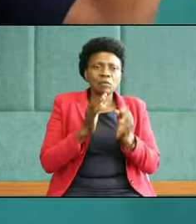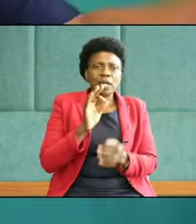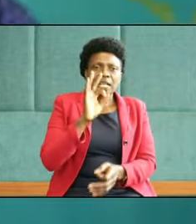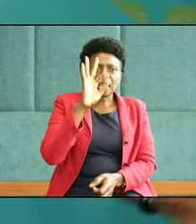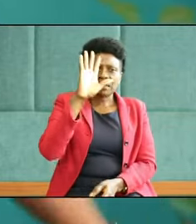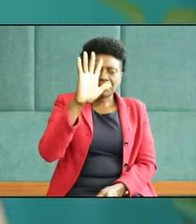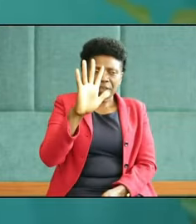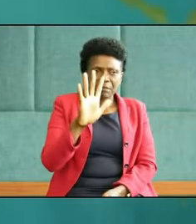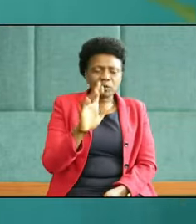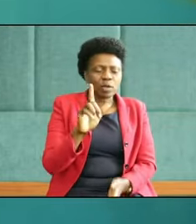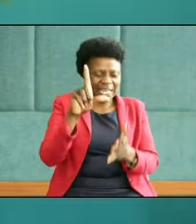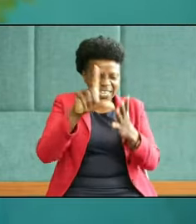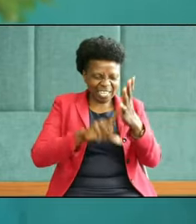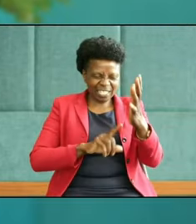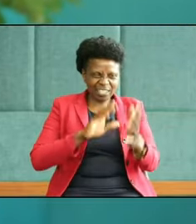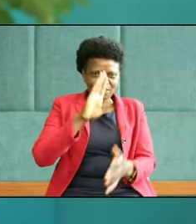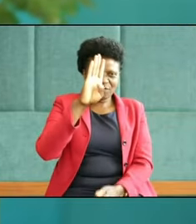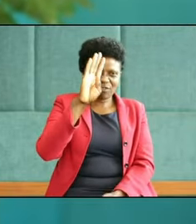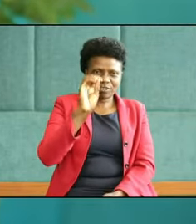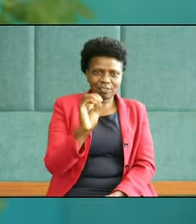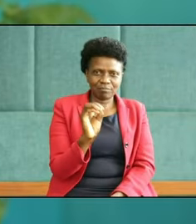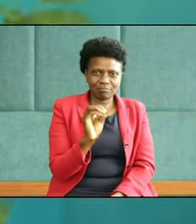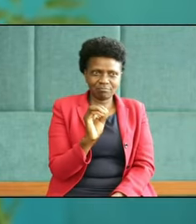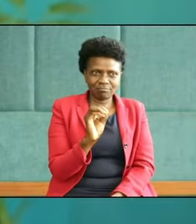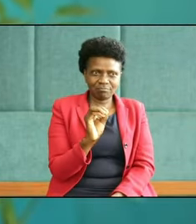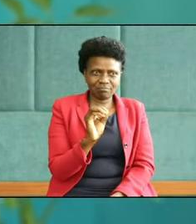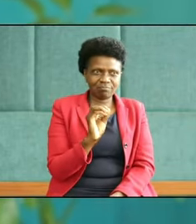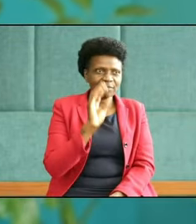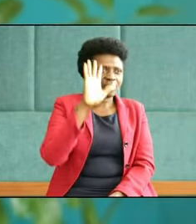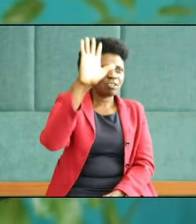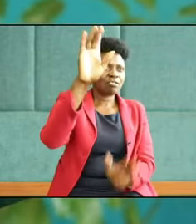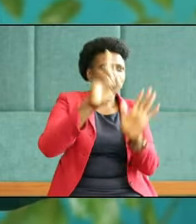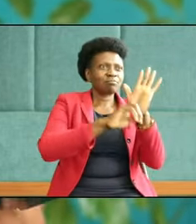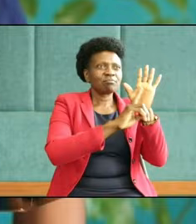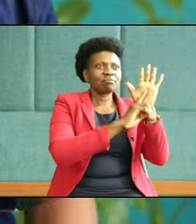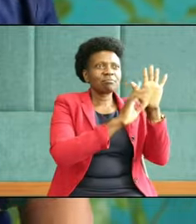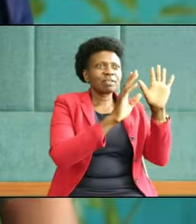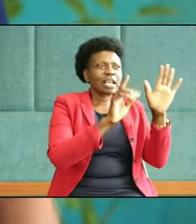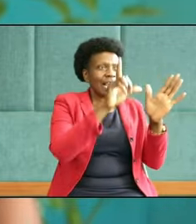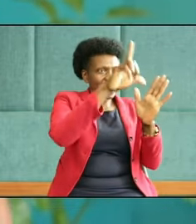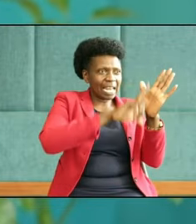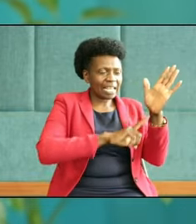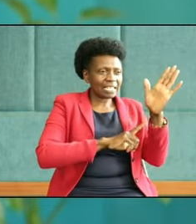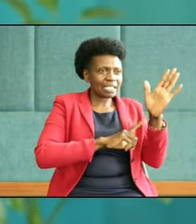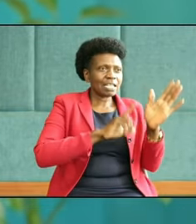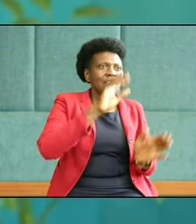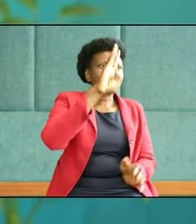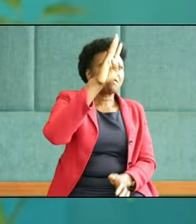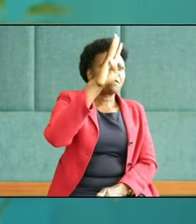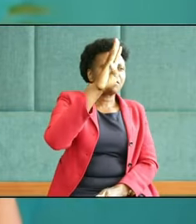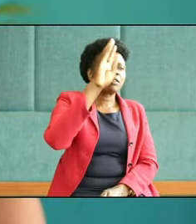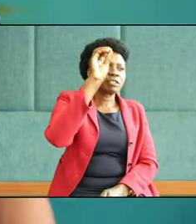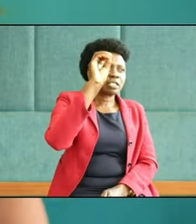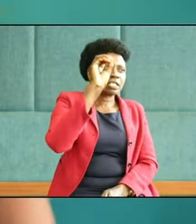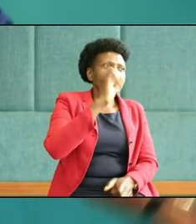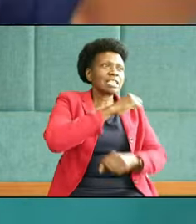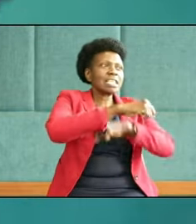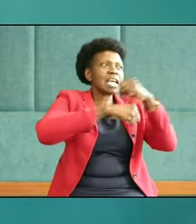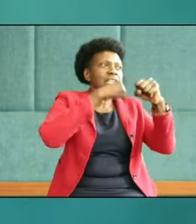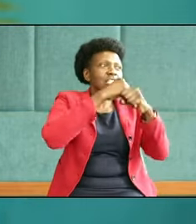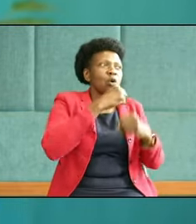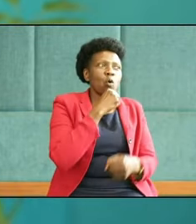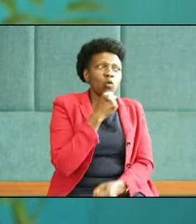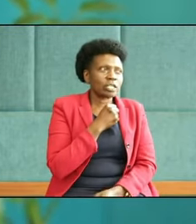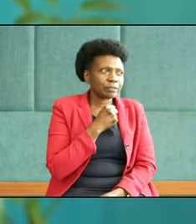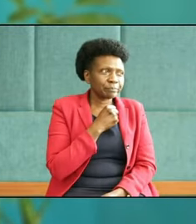you are less than 40, let me see your hand. Less than 40. Less than 40. Less than 40.